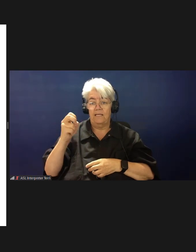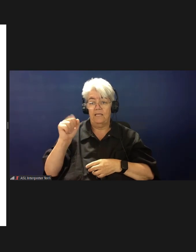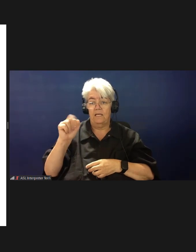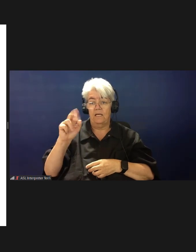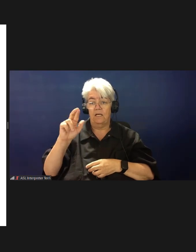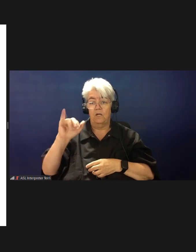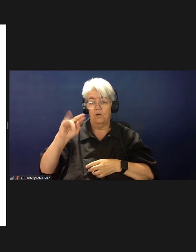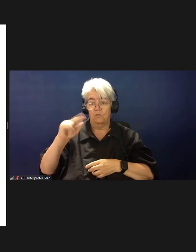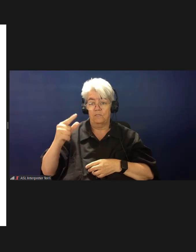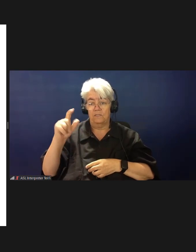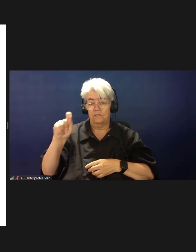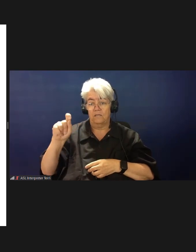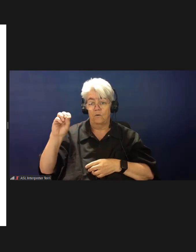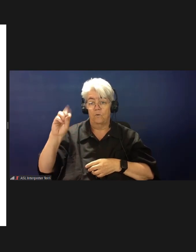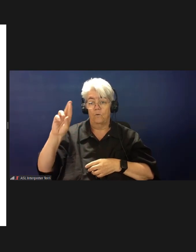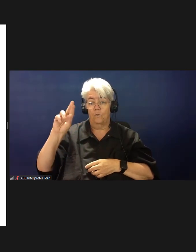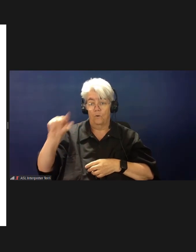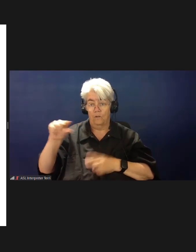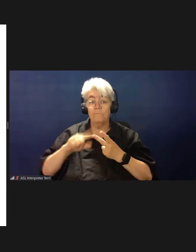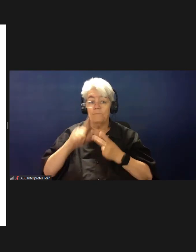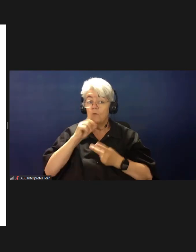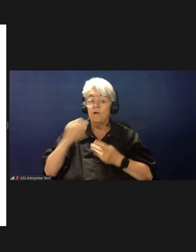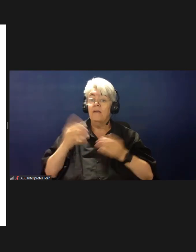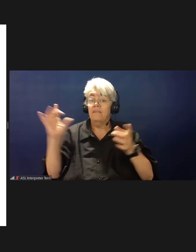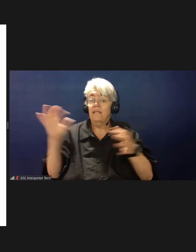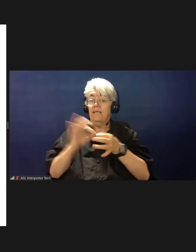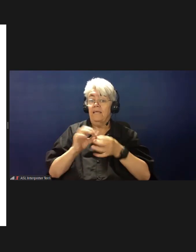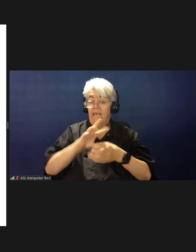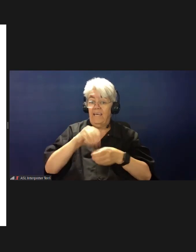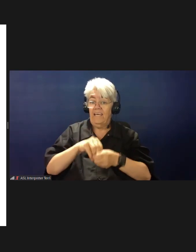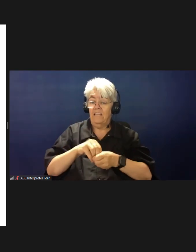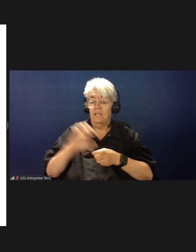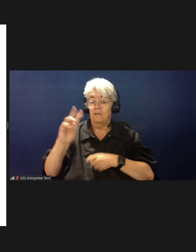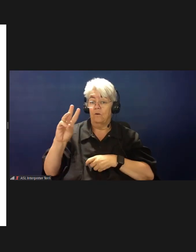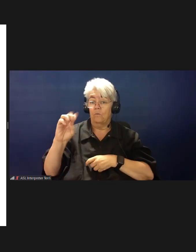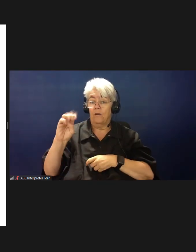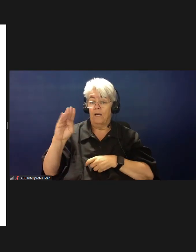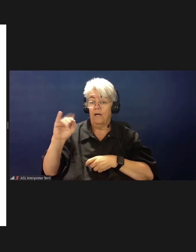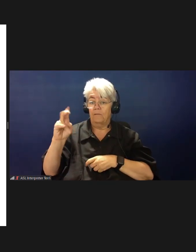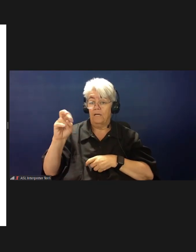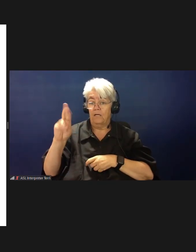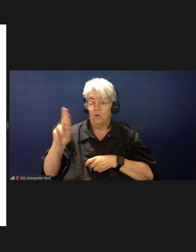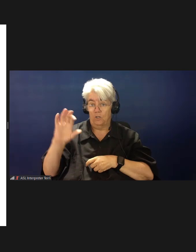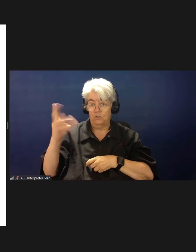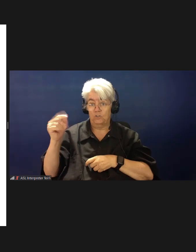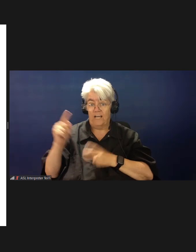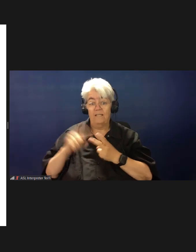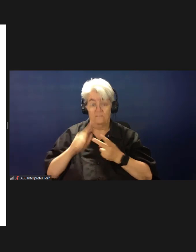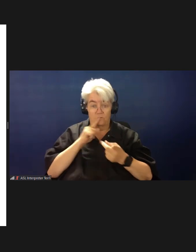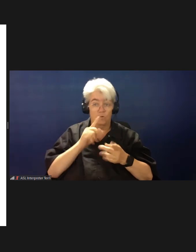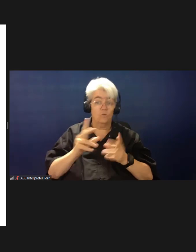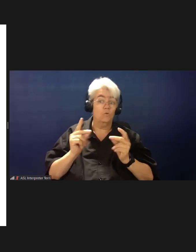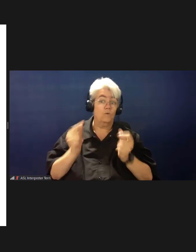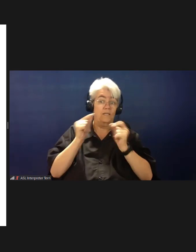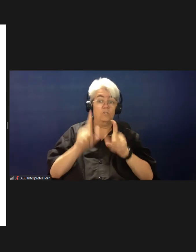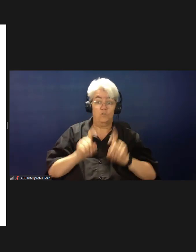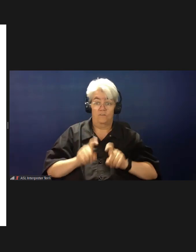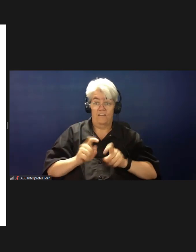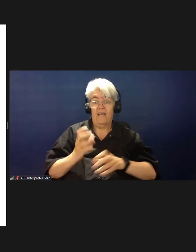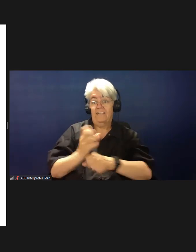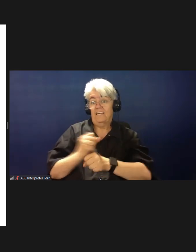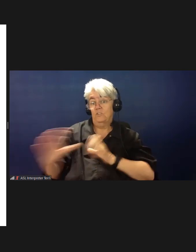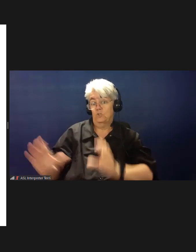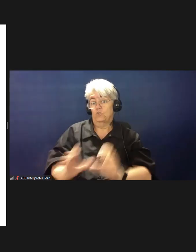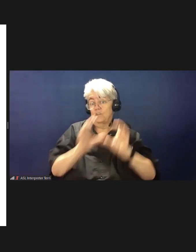kidshearing.org. All right, the link is posted in the webinar chat field to do the quick survey and to get your certificate